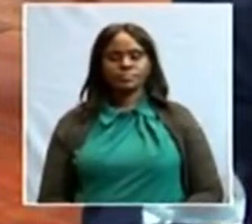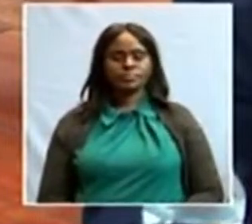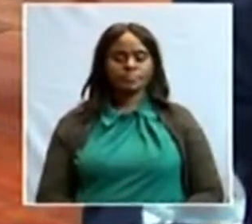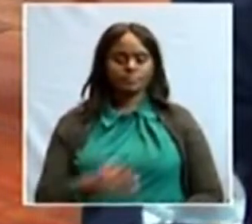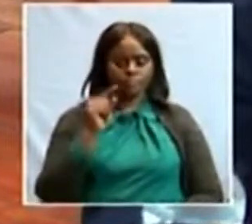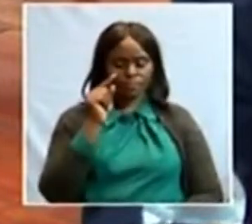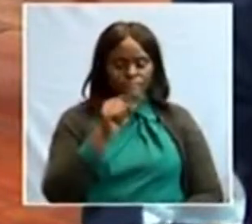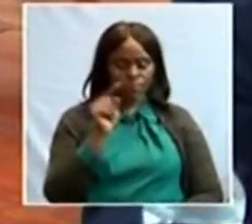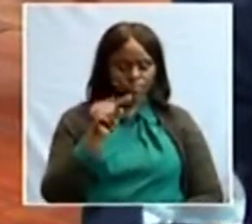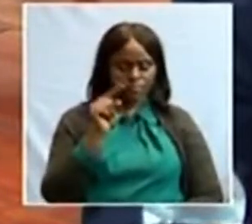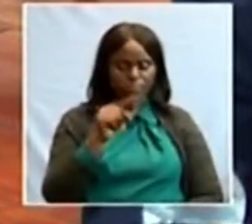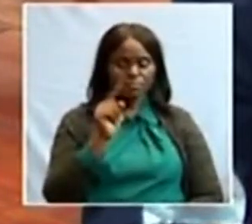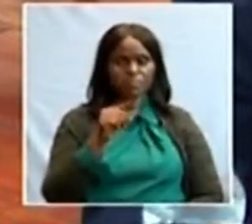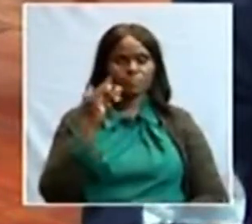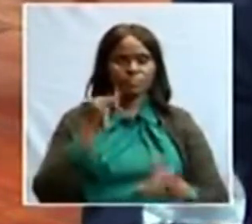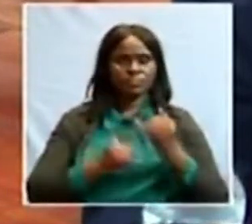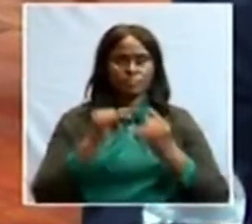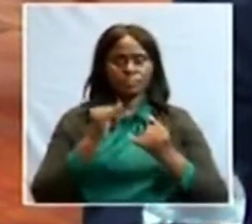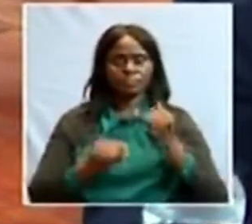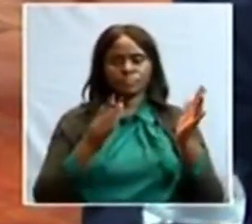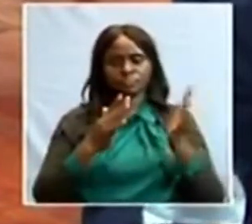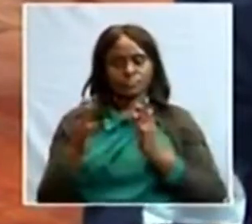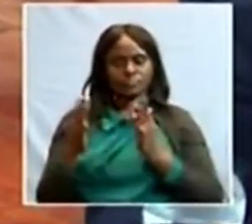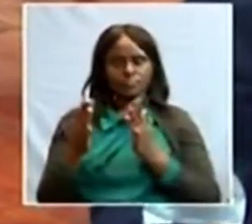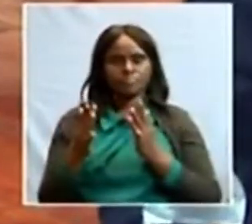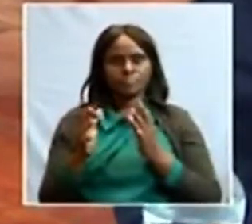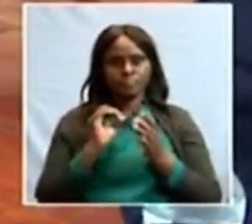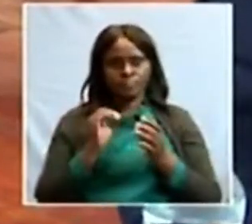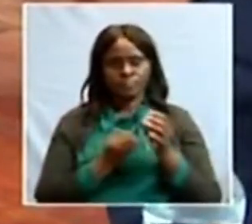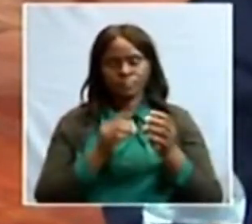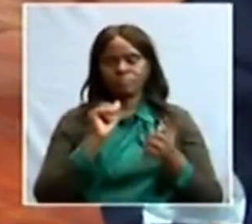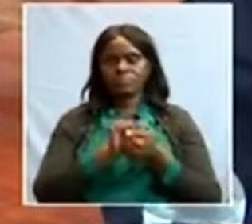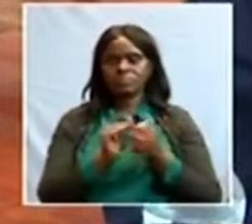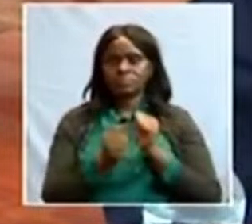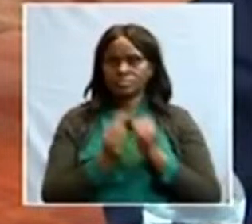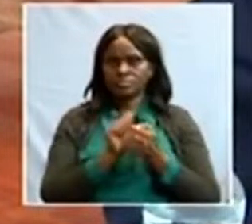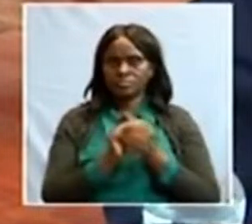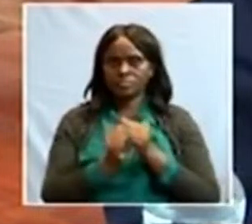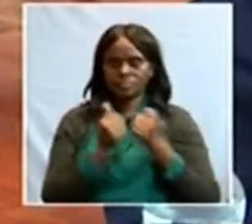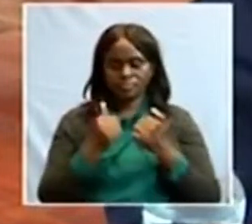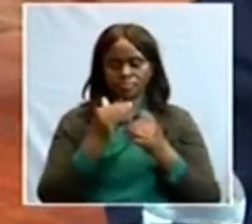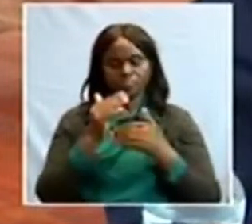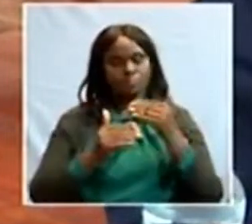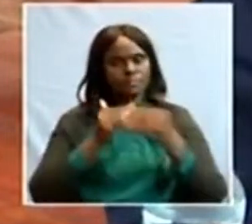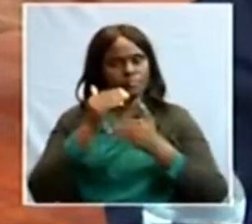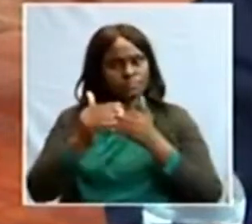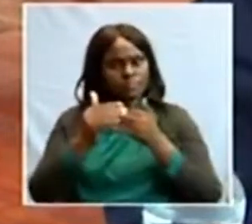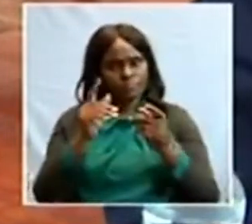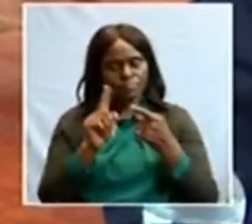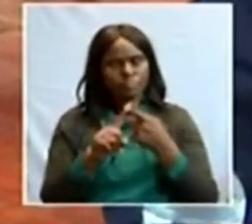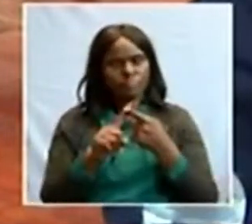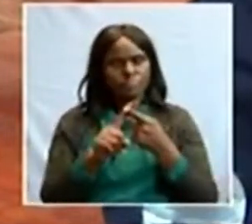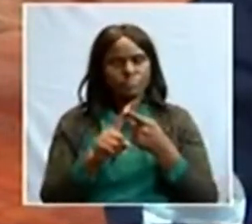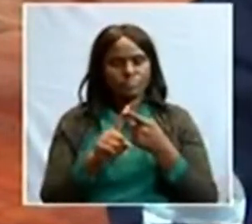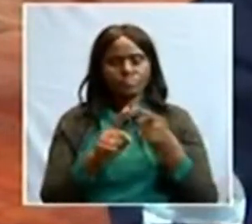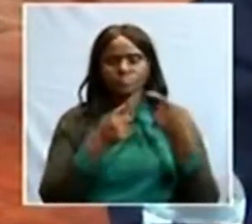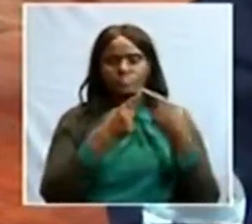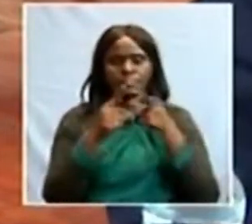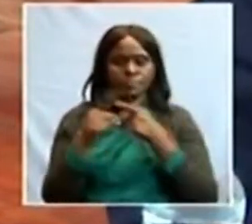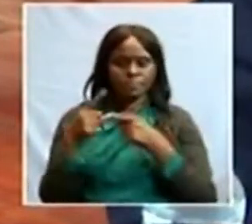This ends the first part of our queries. We now go to the